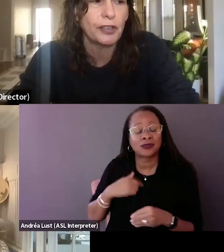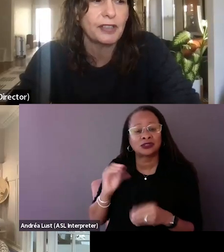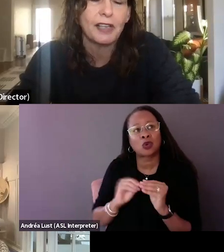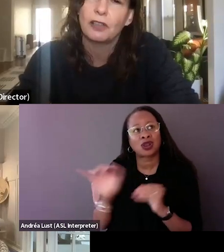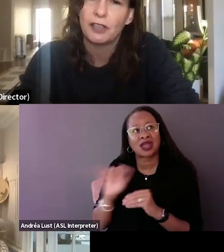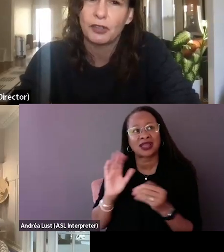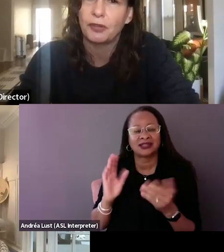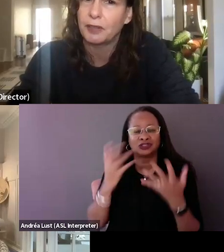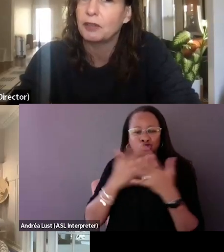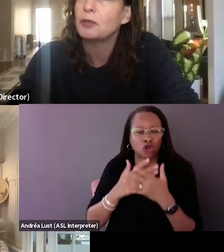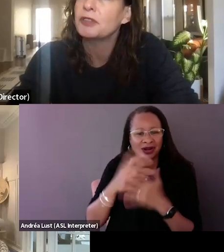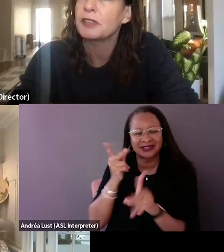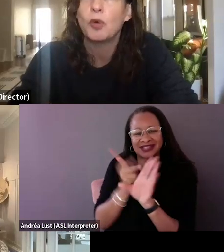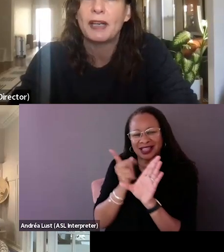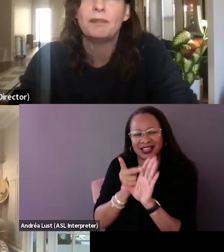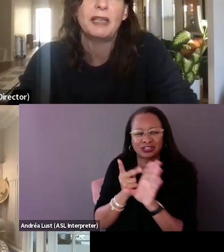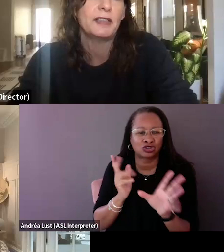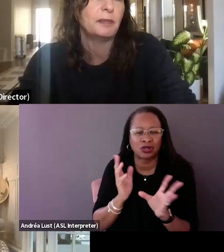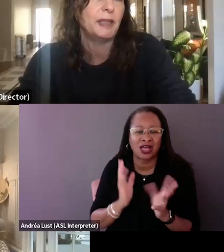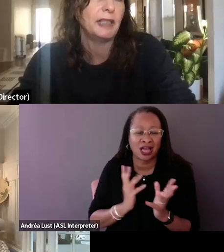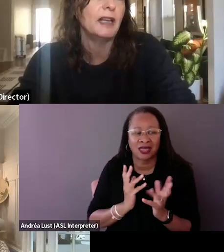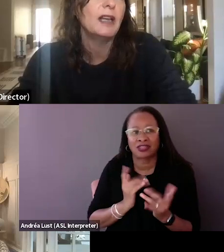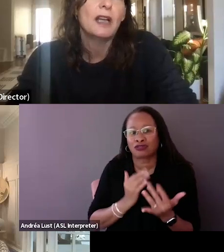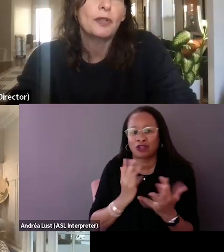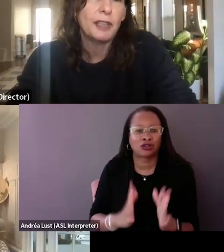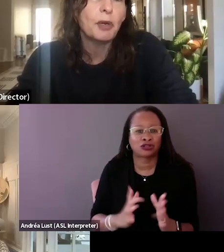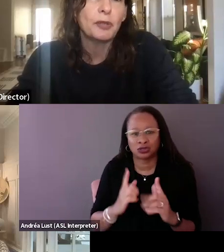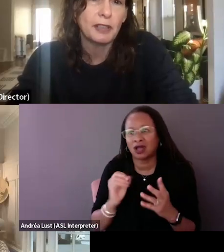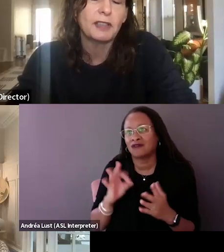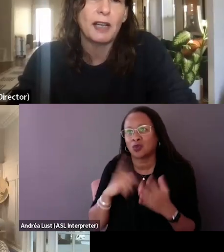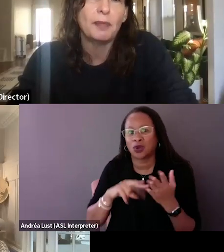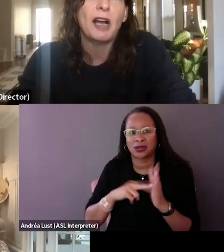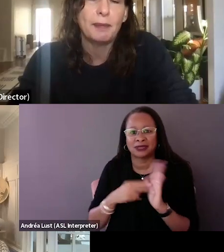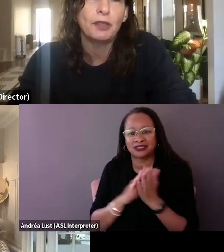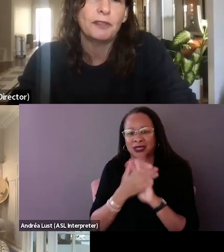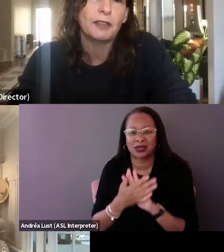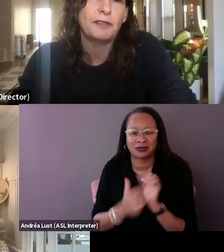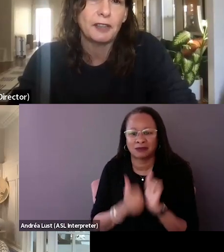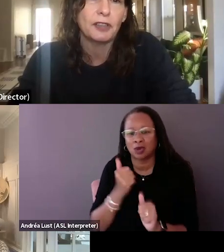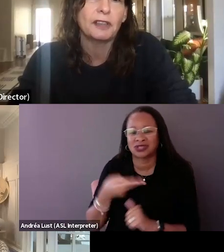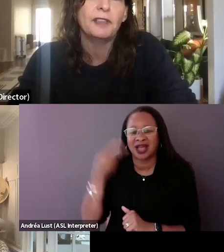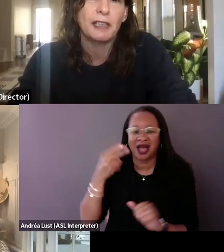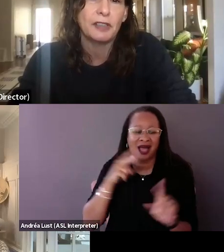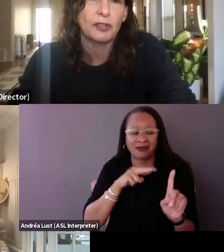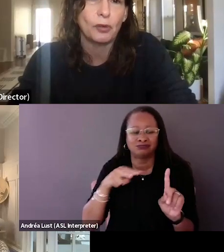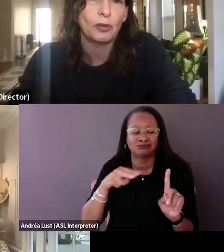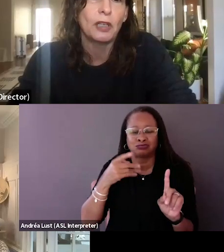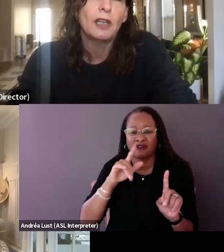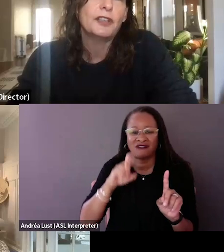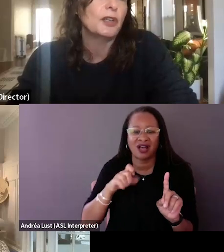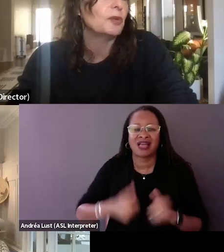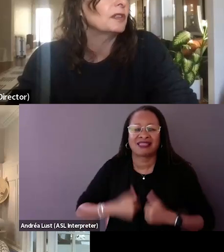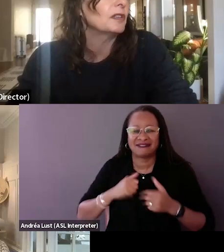a dark psychological thriller, almost, of what it means to be the most, at the time, high profile defector living in